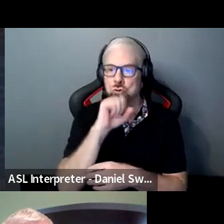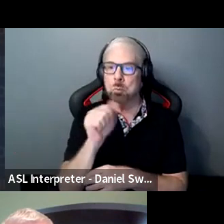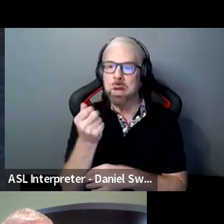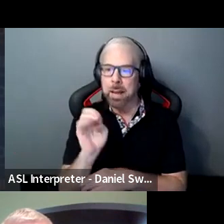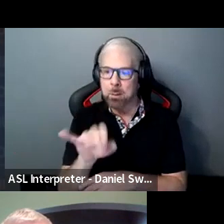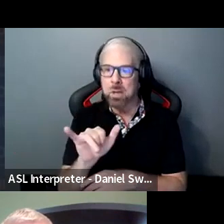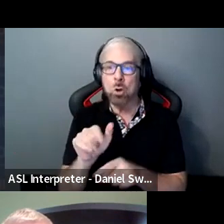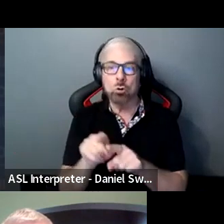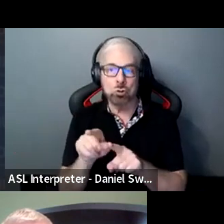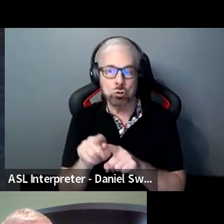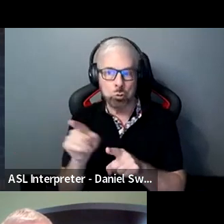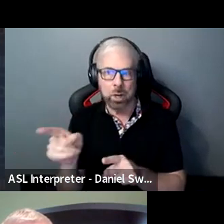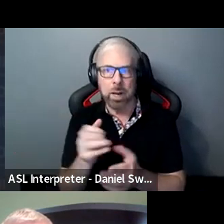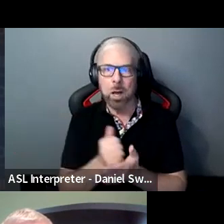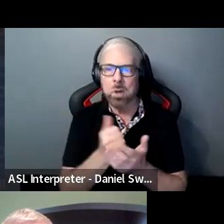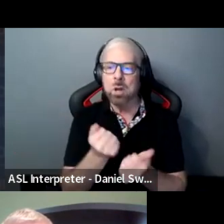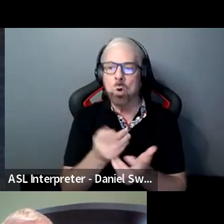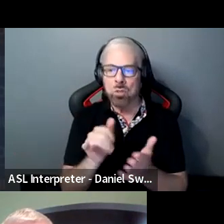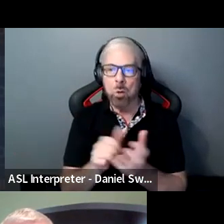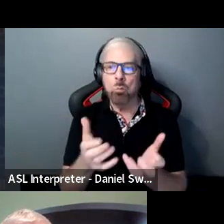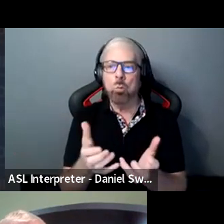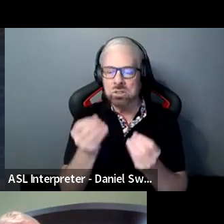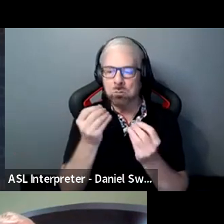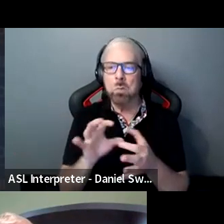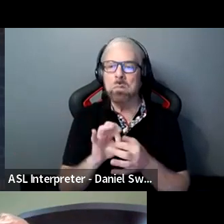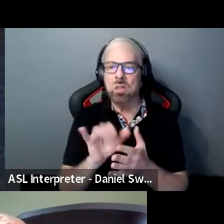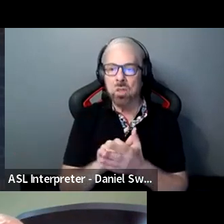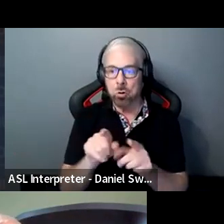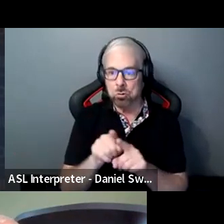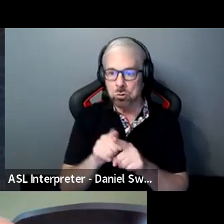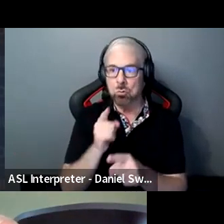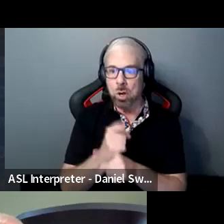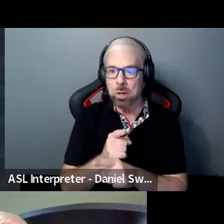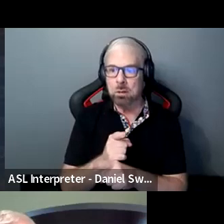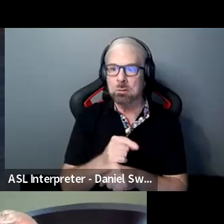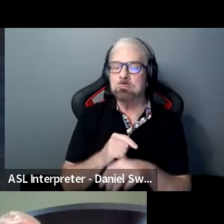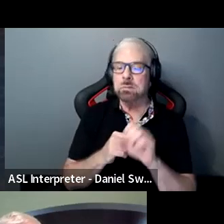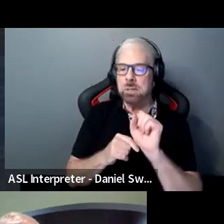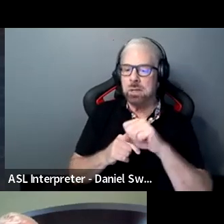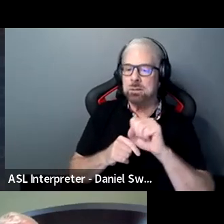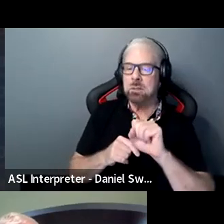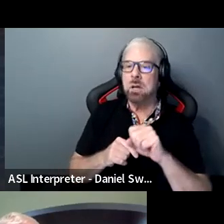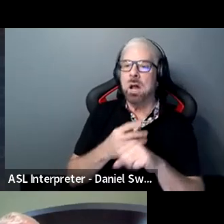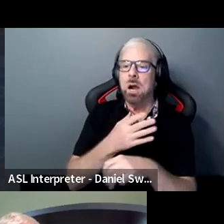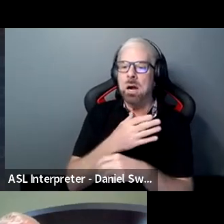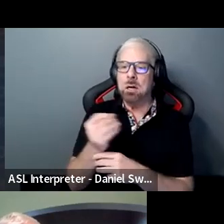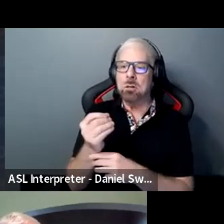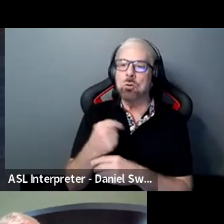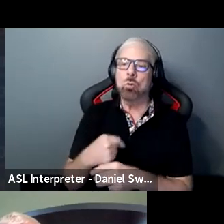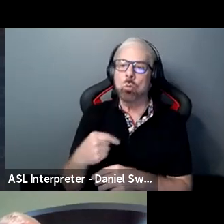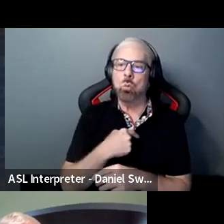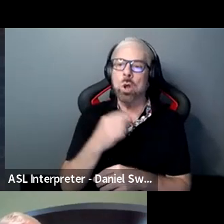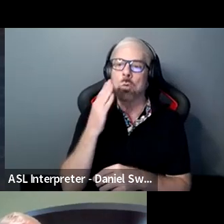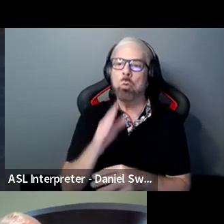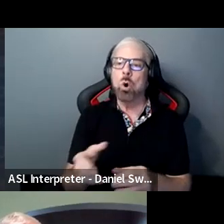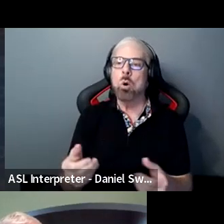help anybody that would like information about that also, correct? Yes, and we will put